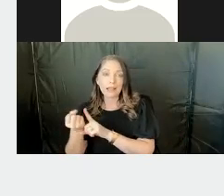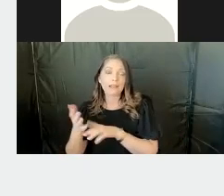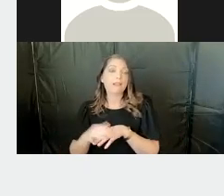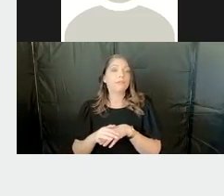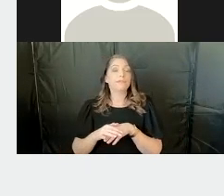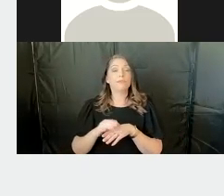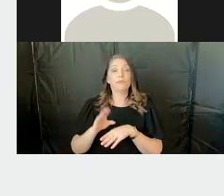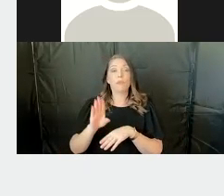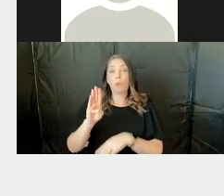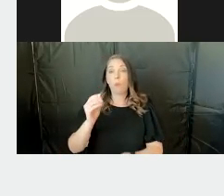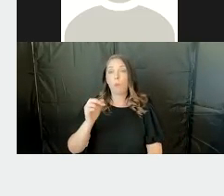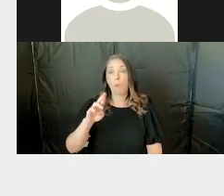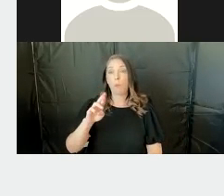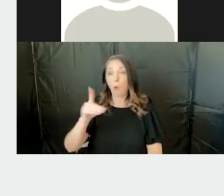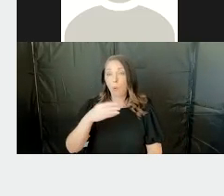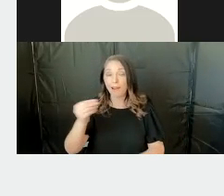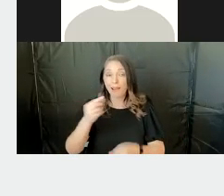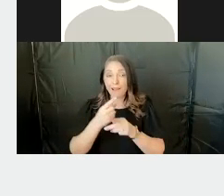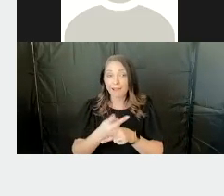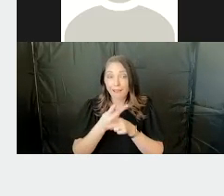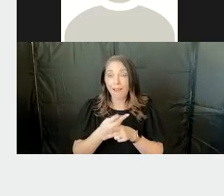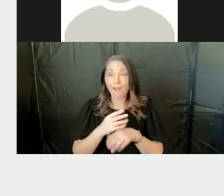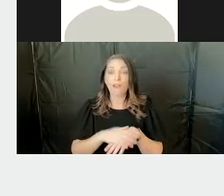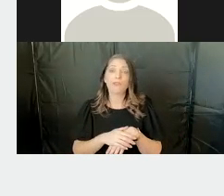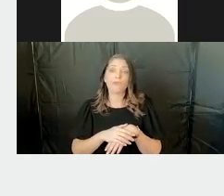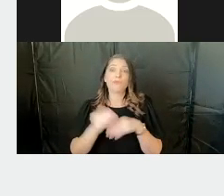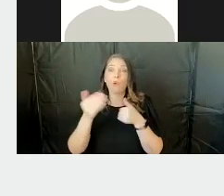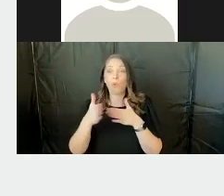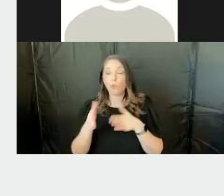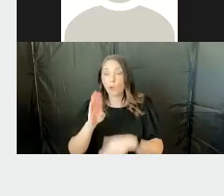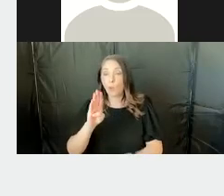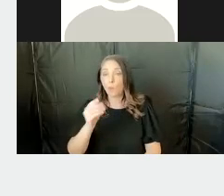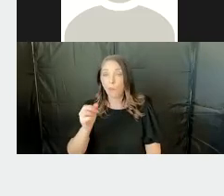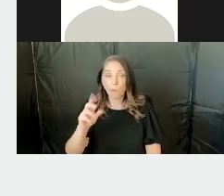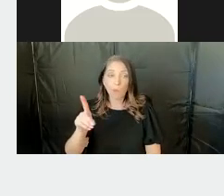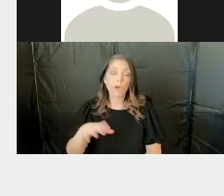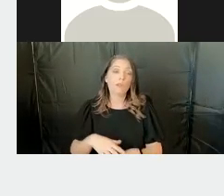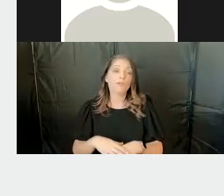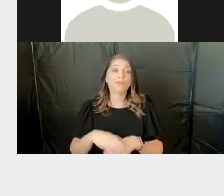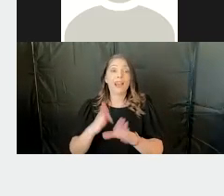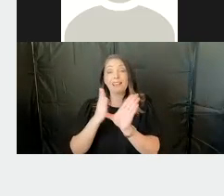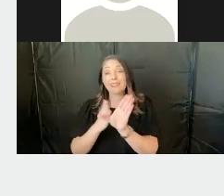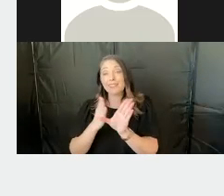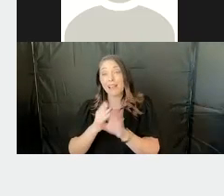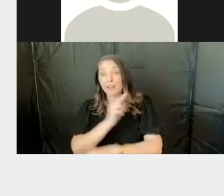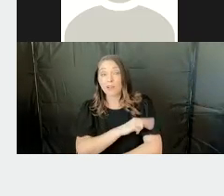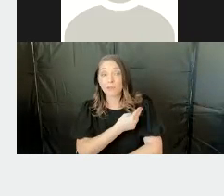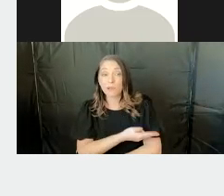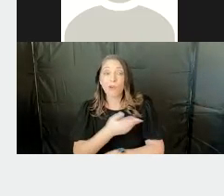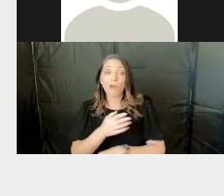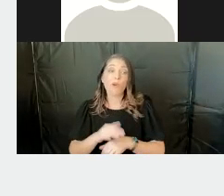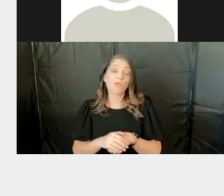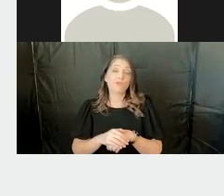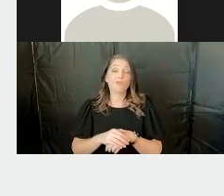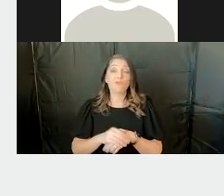psychiatric hospitals, locked facilities, nursing homes, or long-term care facilities. I